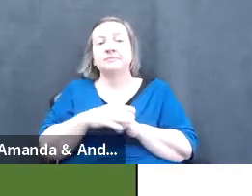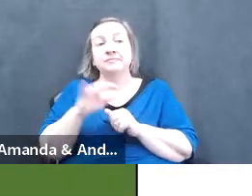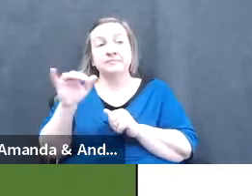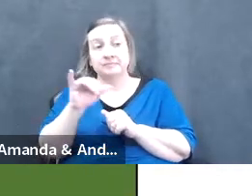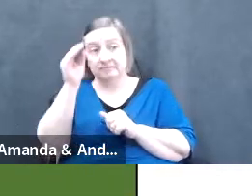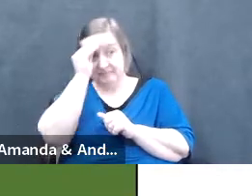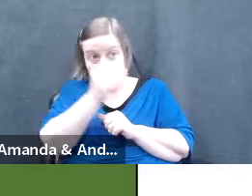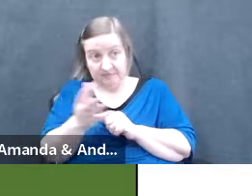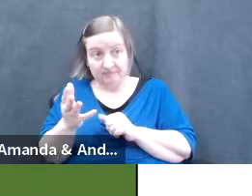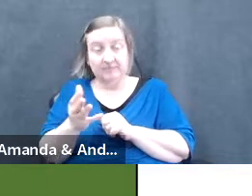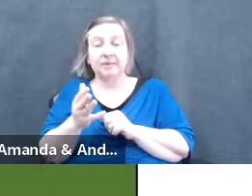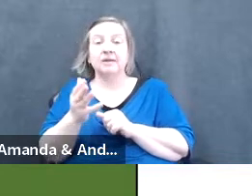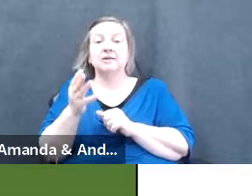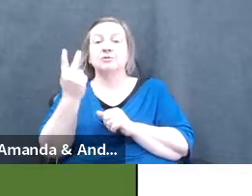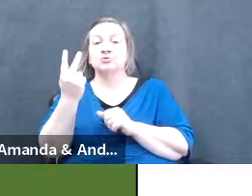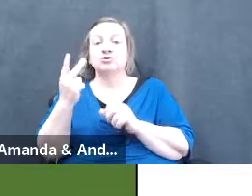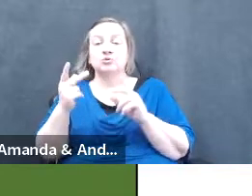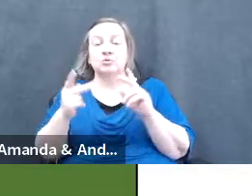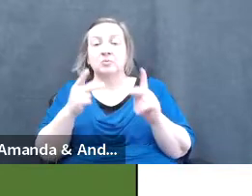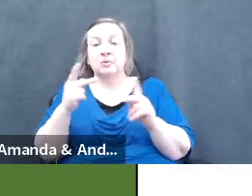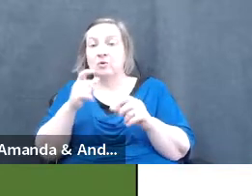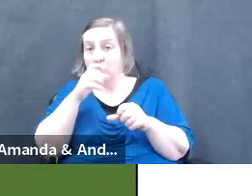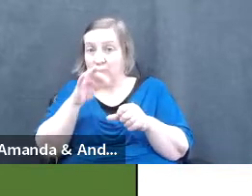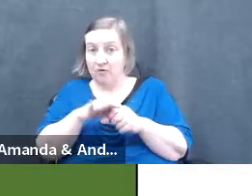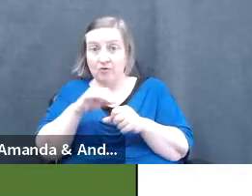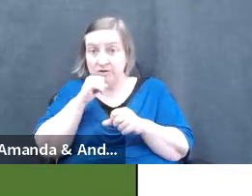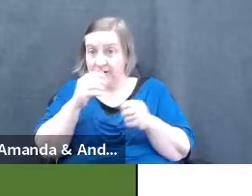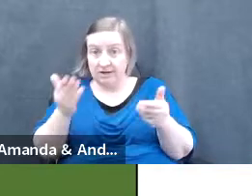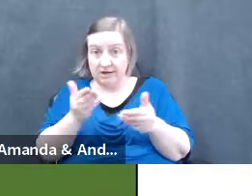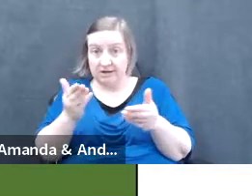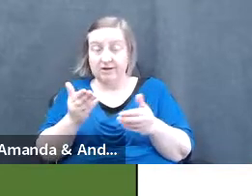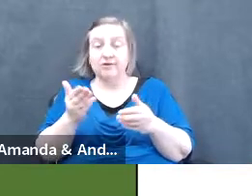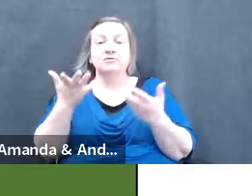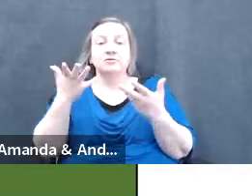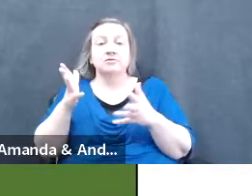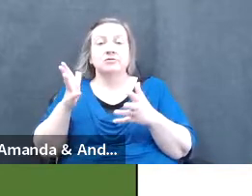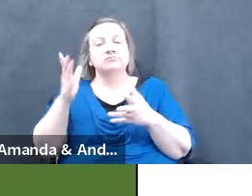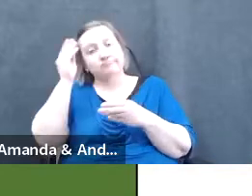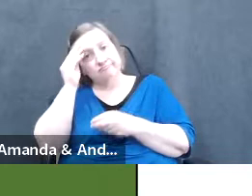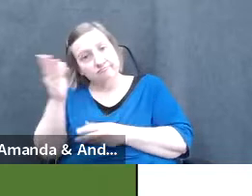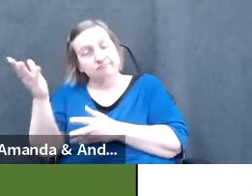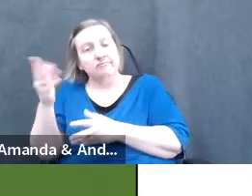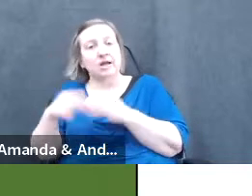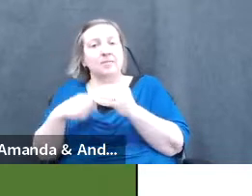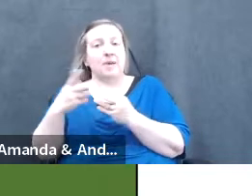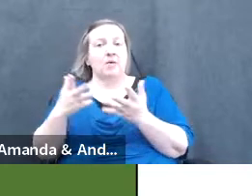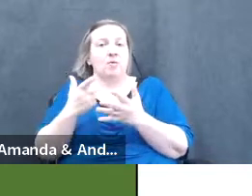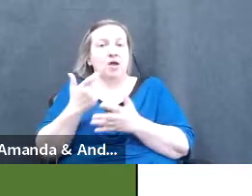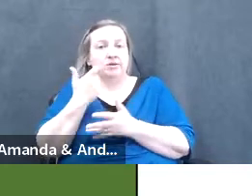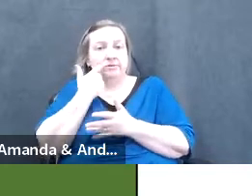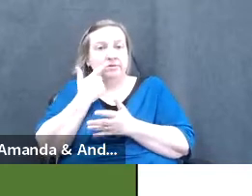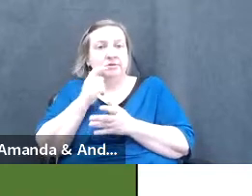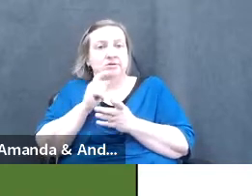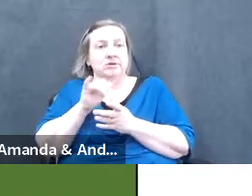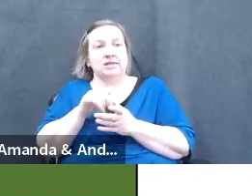the 2 voting members who are absent today have been briefed on the latest version of this vision and